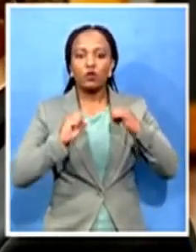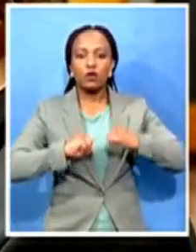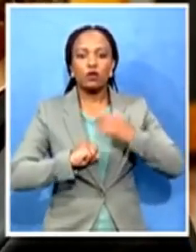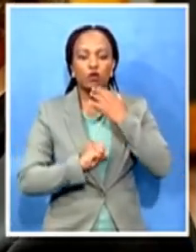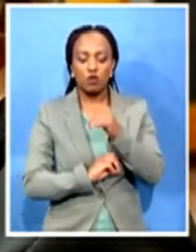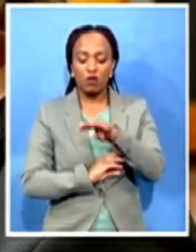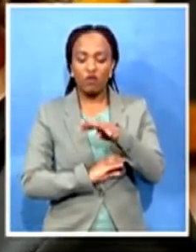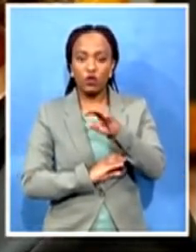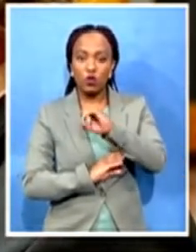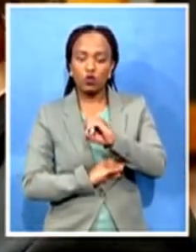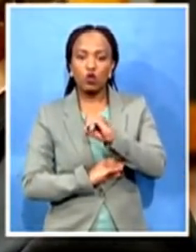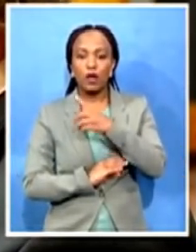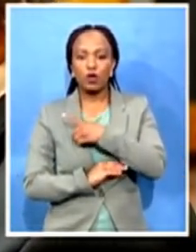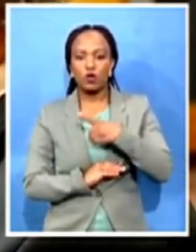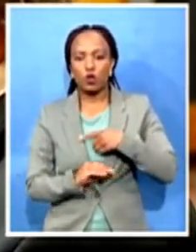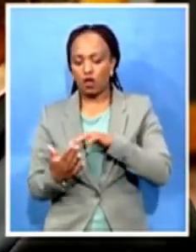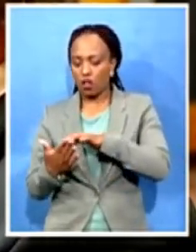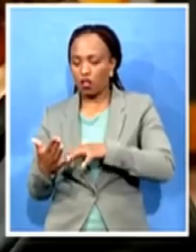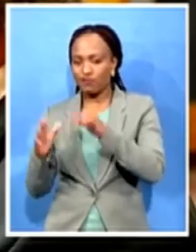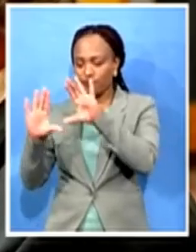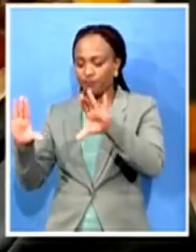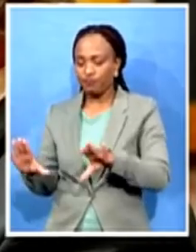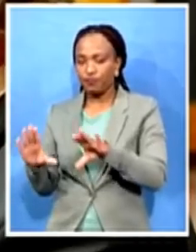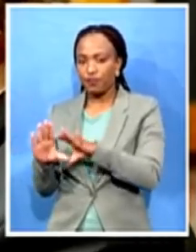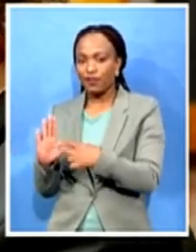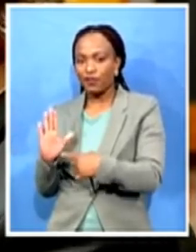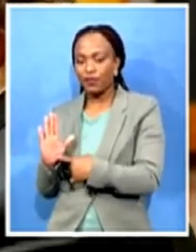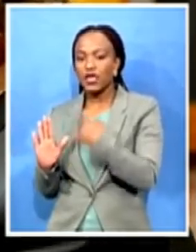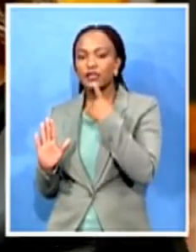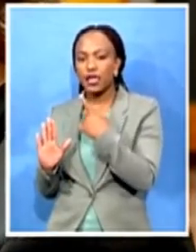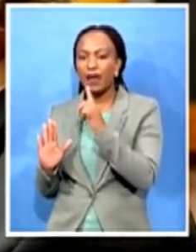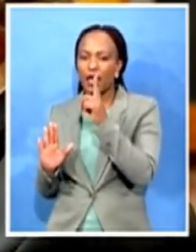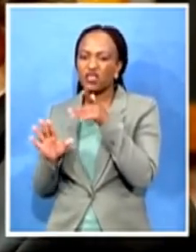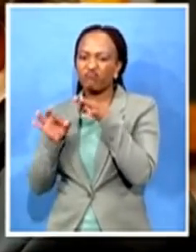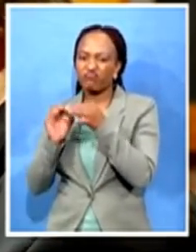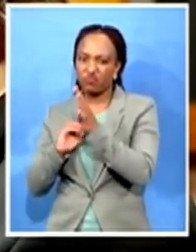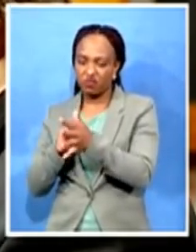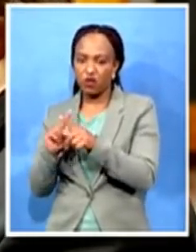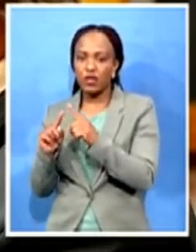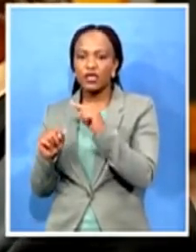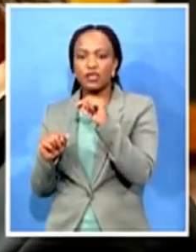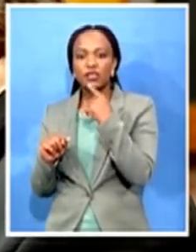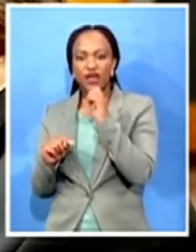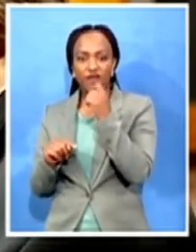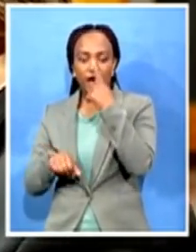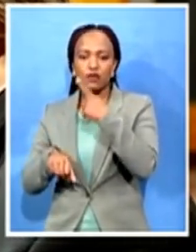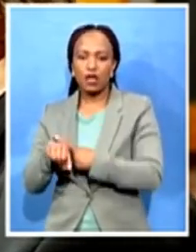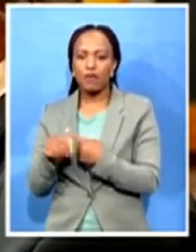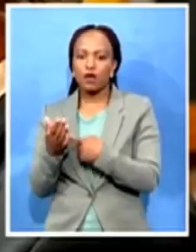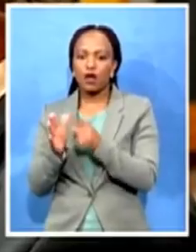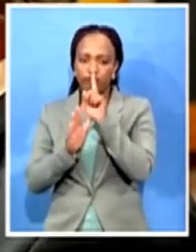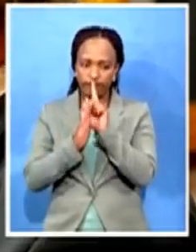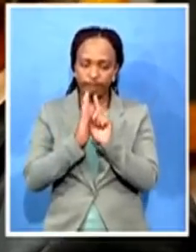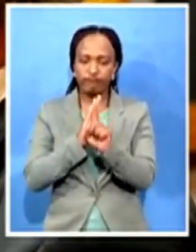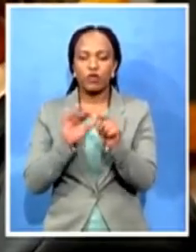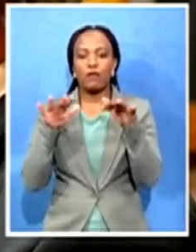medical certificate, which we'll hand up later, said that's the first time he can be exposed into public, especially with COVID and his